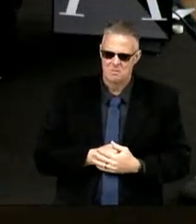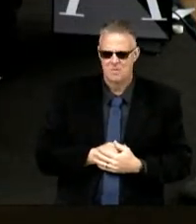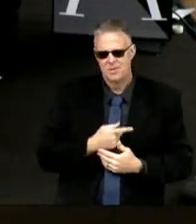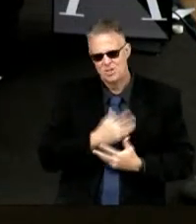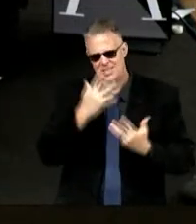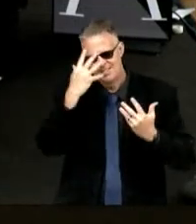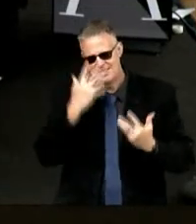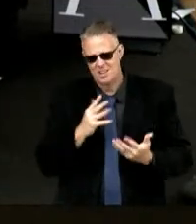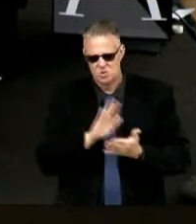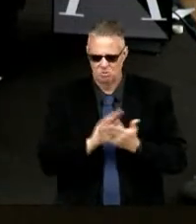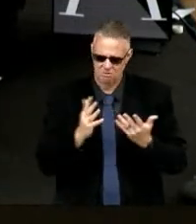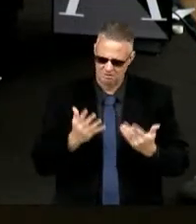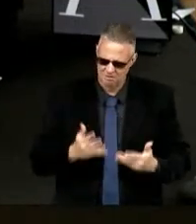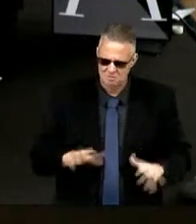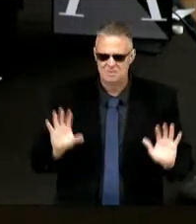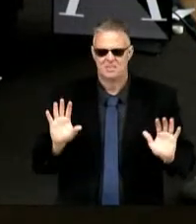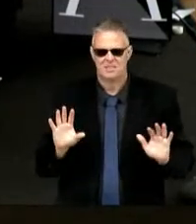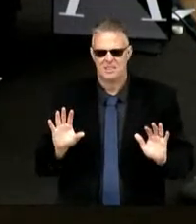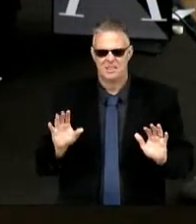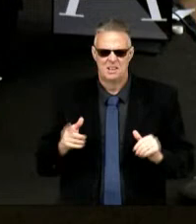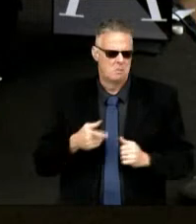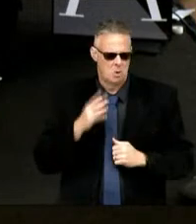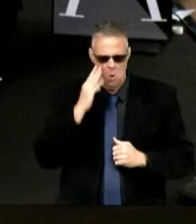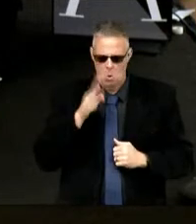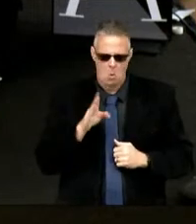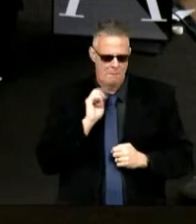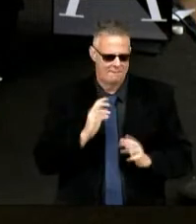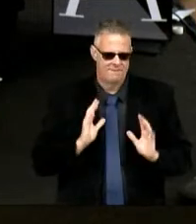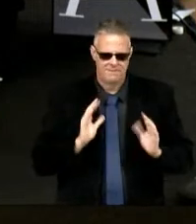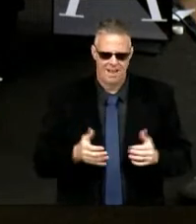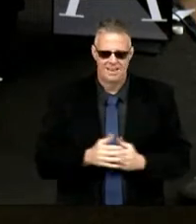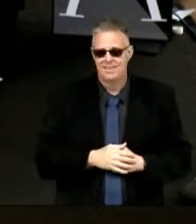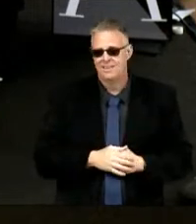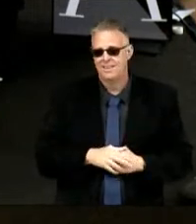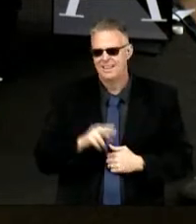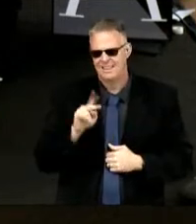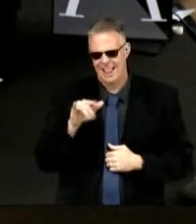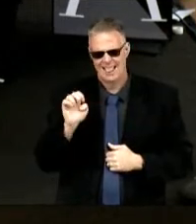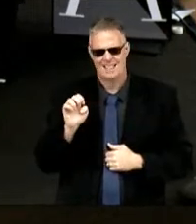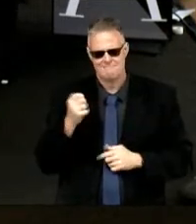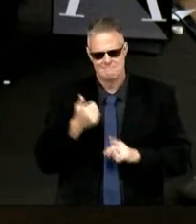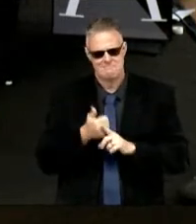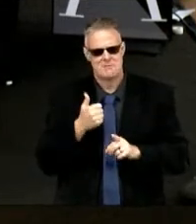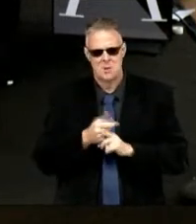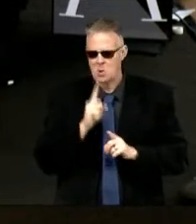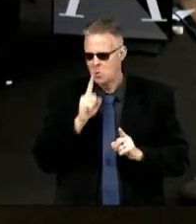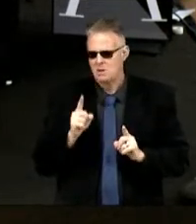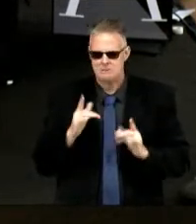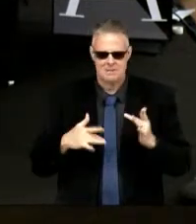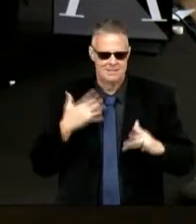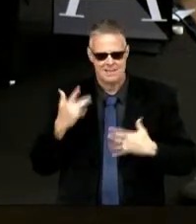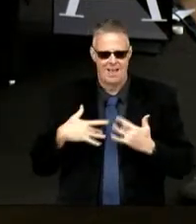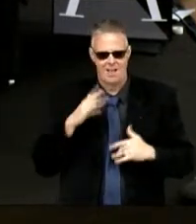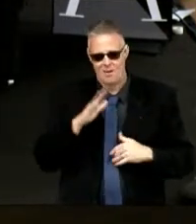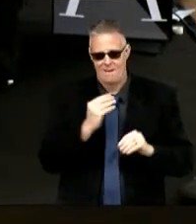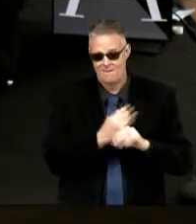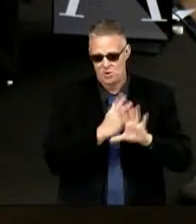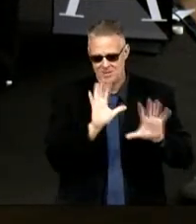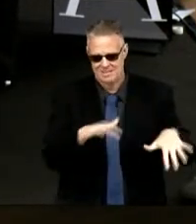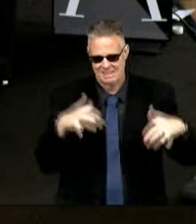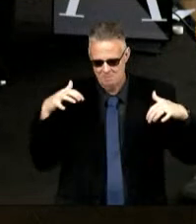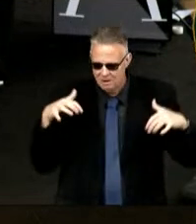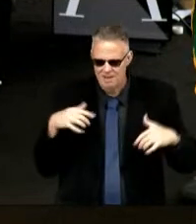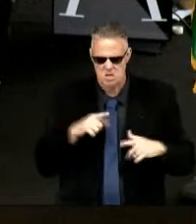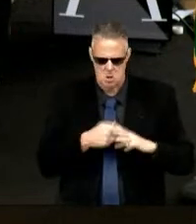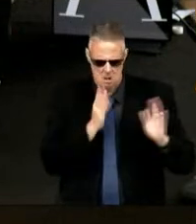has come to an end, but I know that she will be just fine. Natalie was one of her completers who was also really excited about our virtual assemblies and